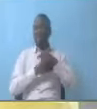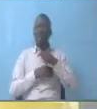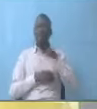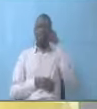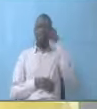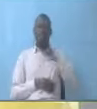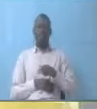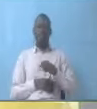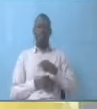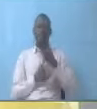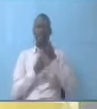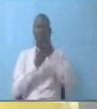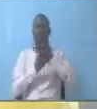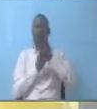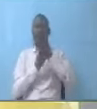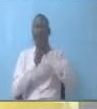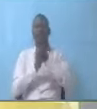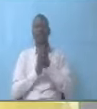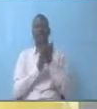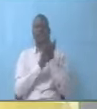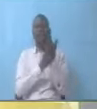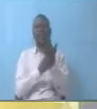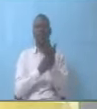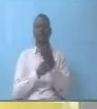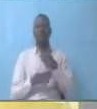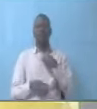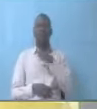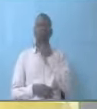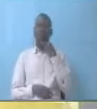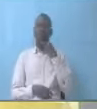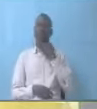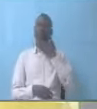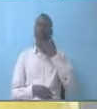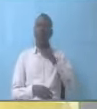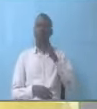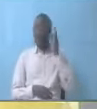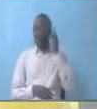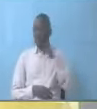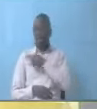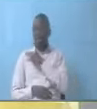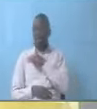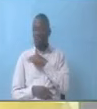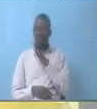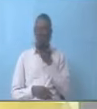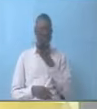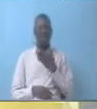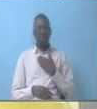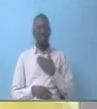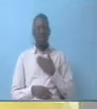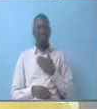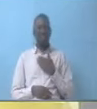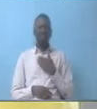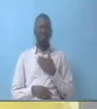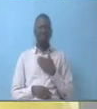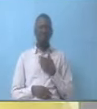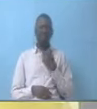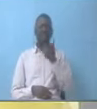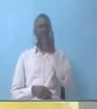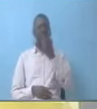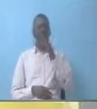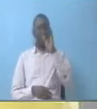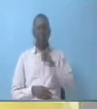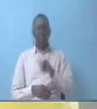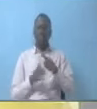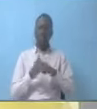younger sister, Rakis Mayai, who must have been in her late 70s and early 80s, mungi tollu ci juroom ñaar fukki atam yoyu, sent